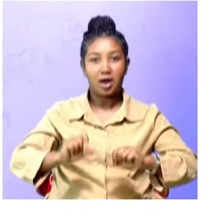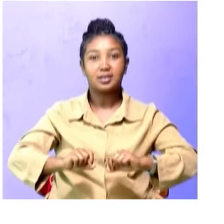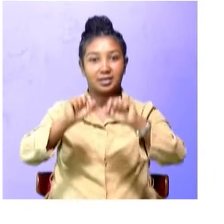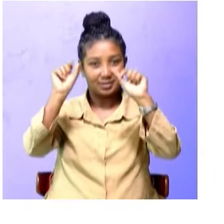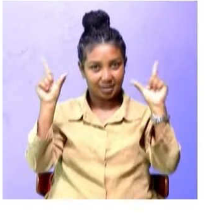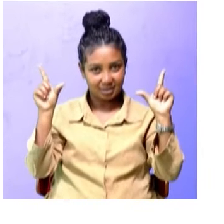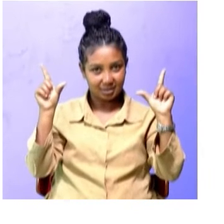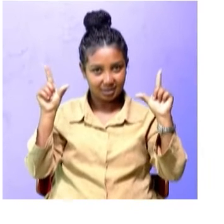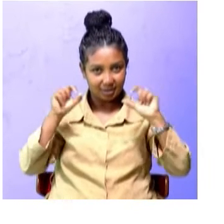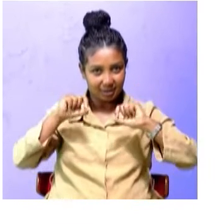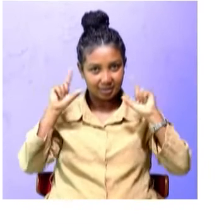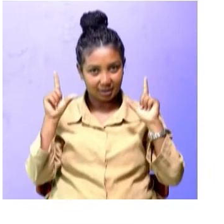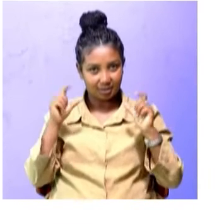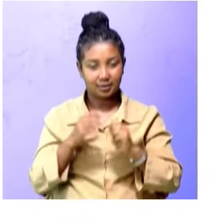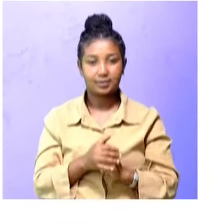understand.